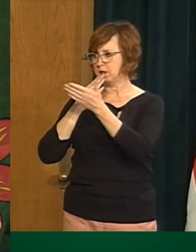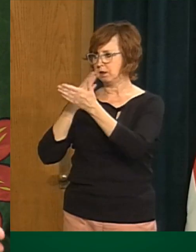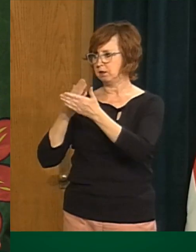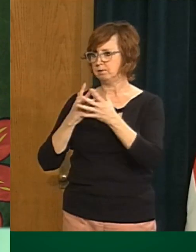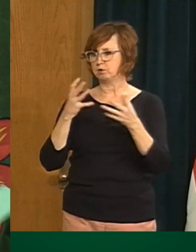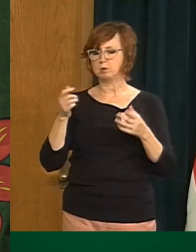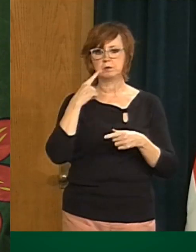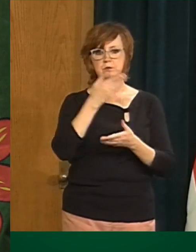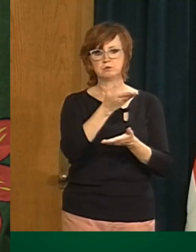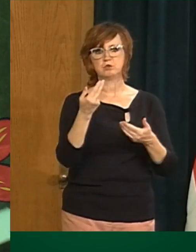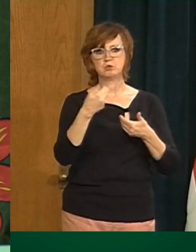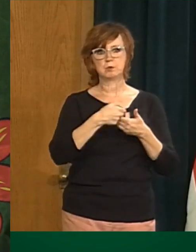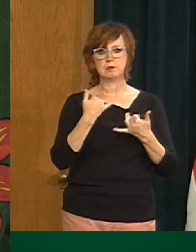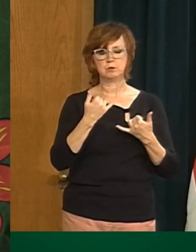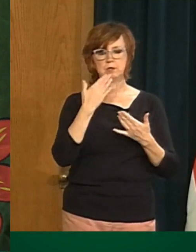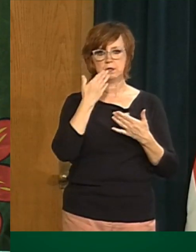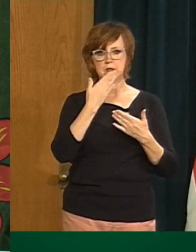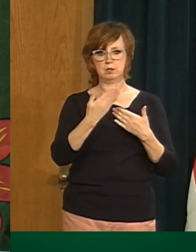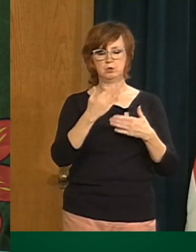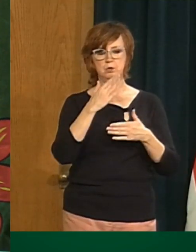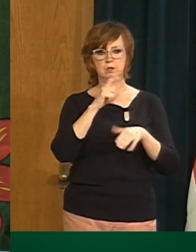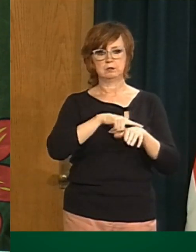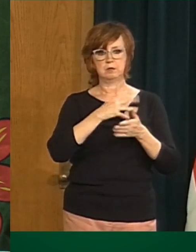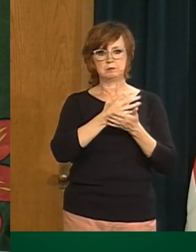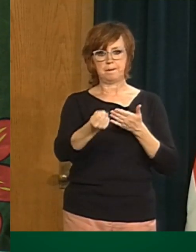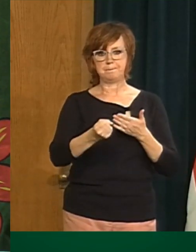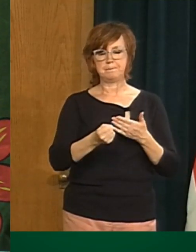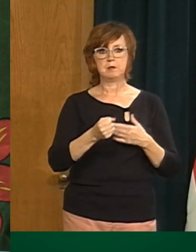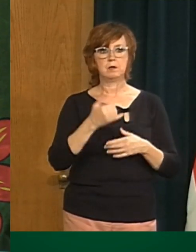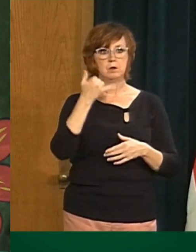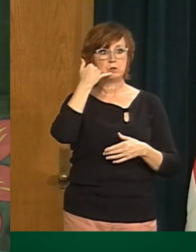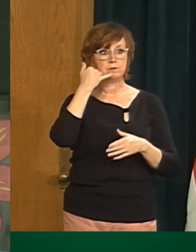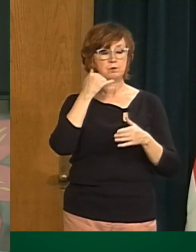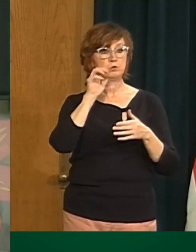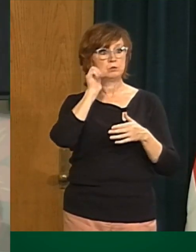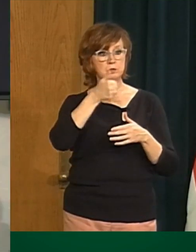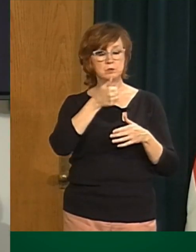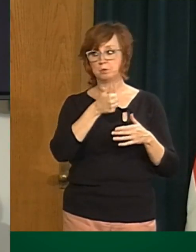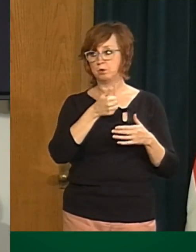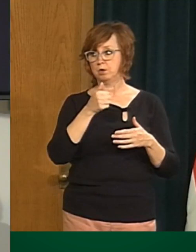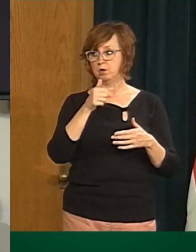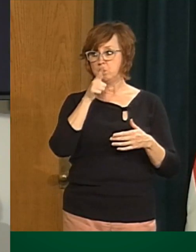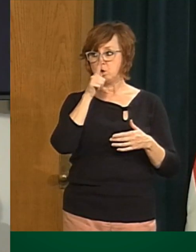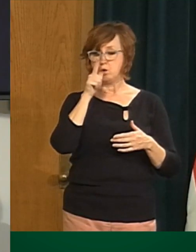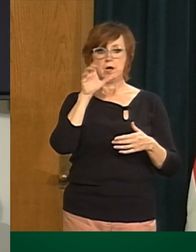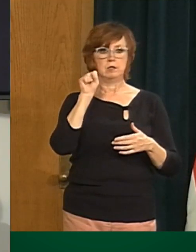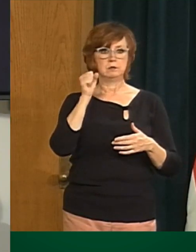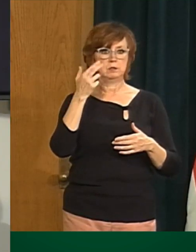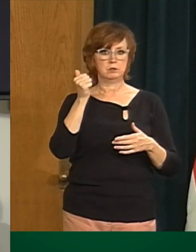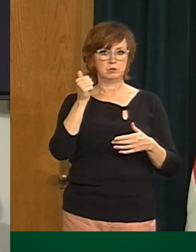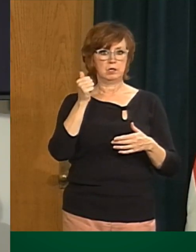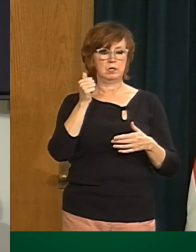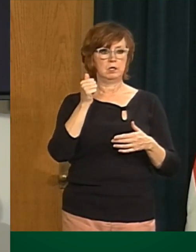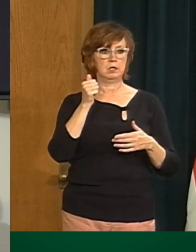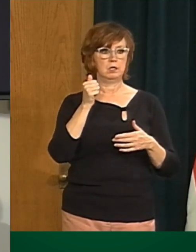very much for joining us today, everybody. That's all the time we have. And for those joining us on the line, tomorrow we will have the Saskatchewan Health